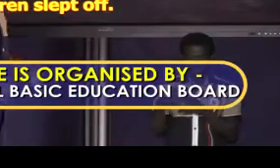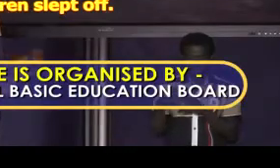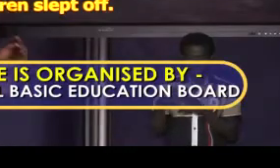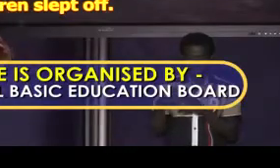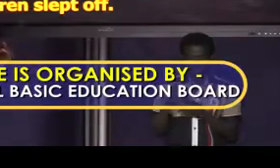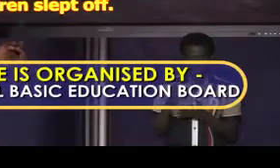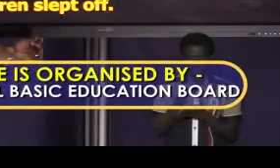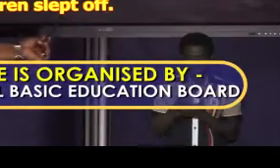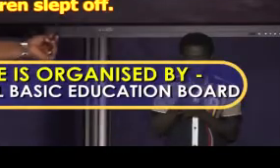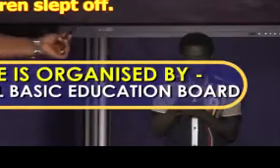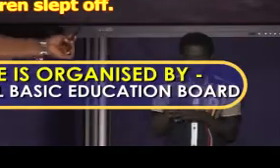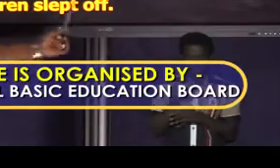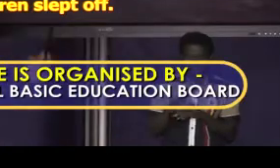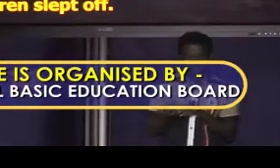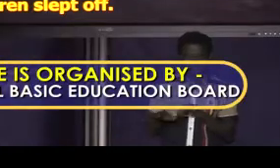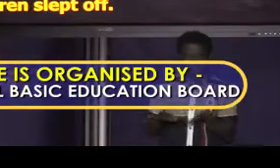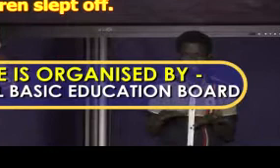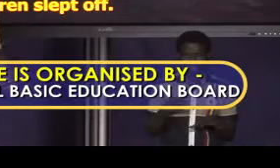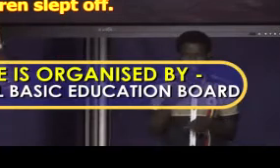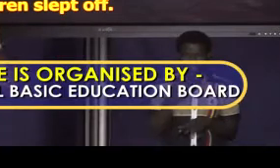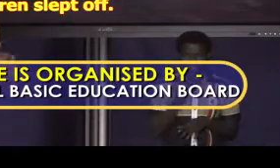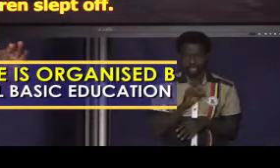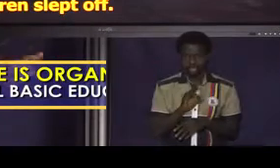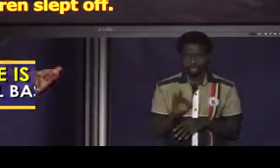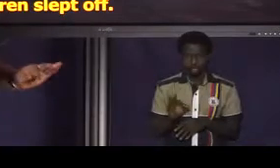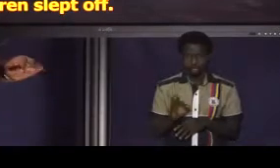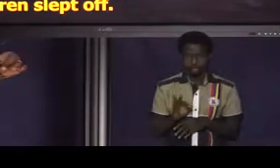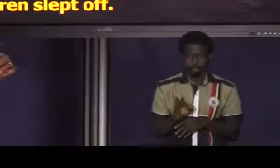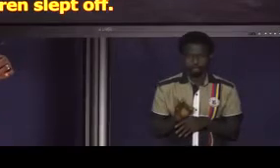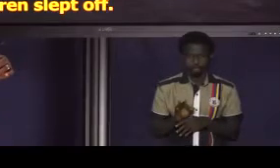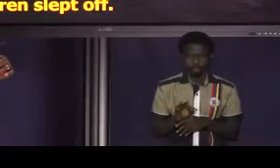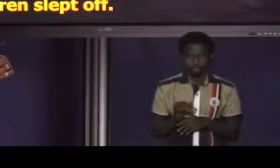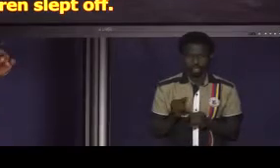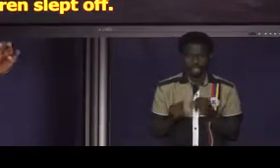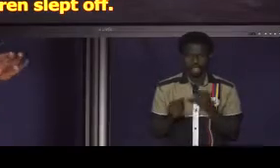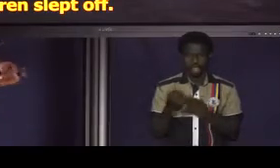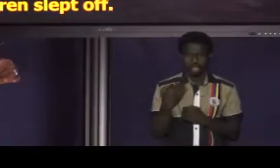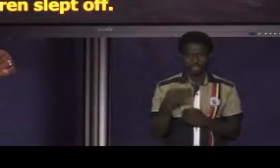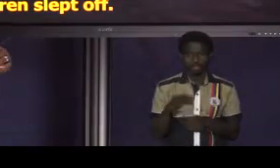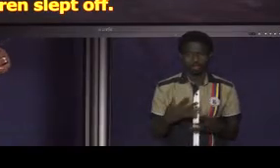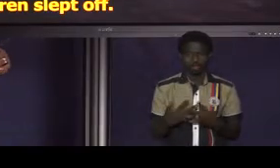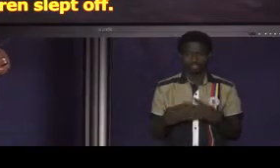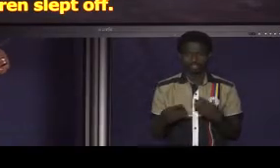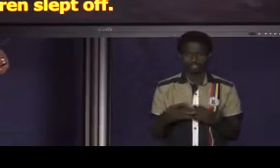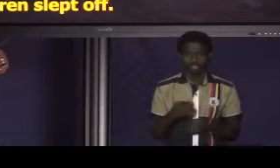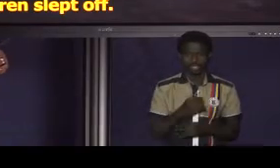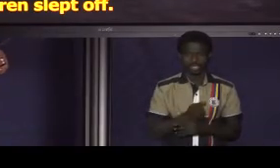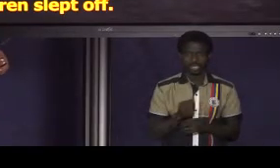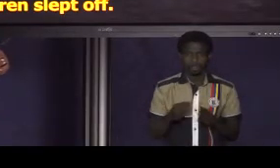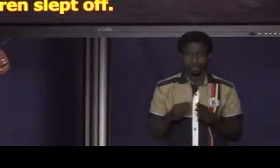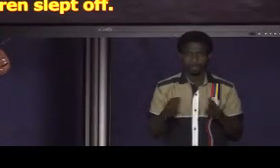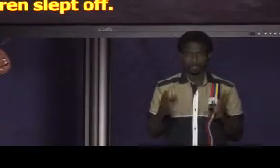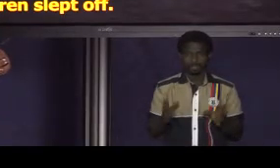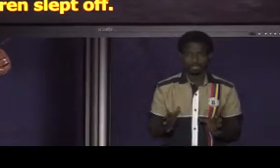pause. The children slept off. End of sentence. A bigger